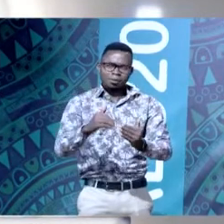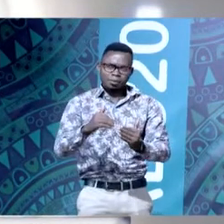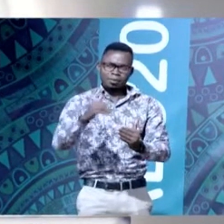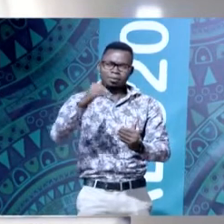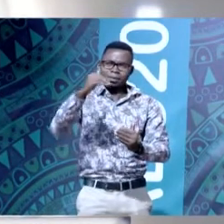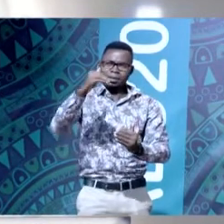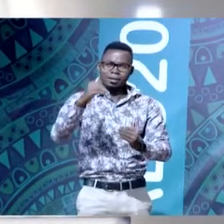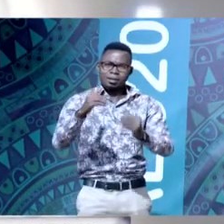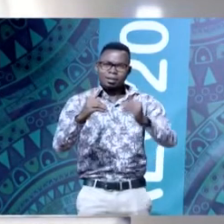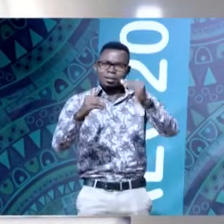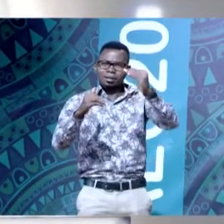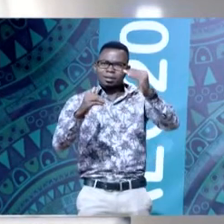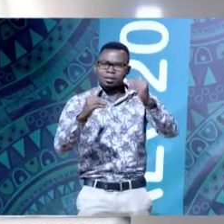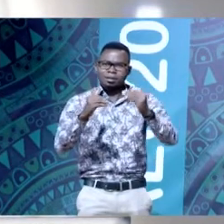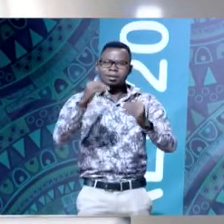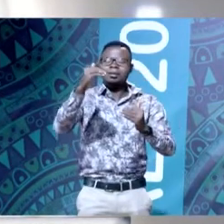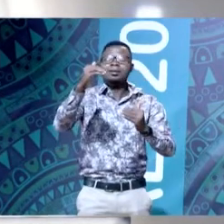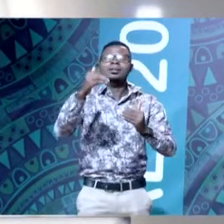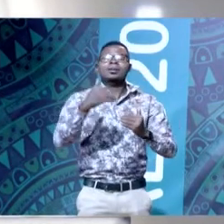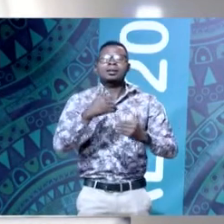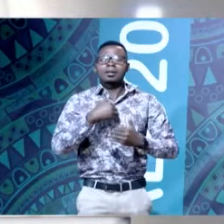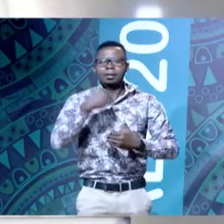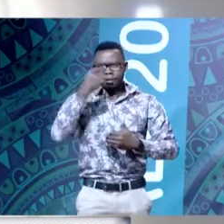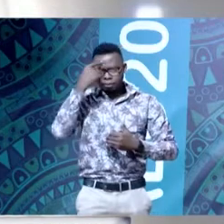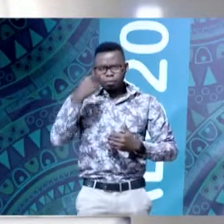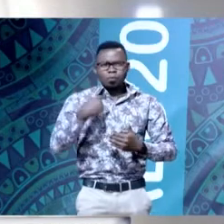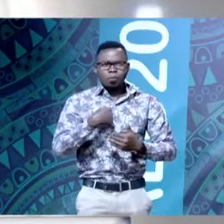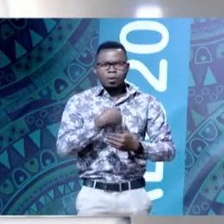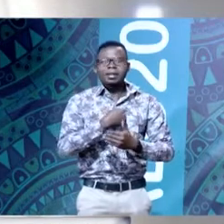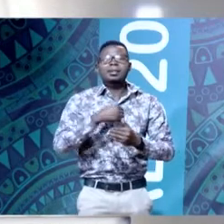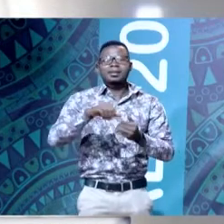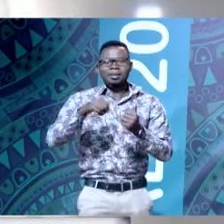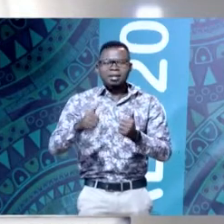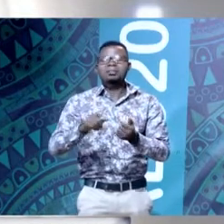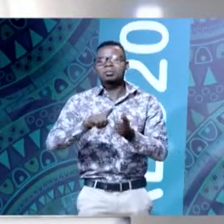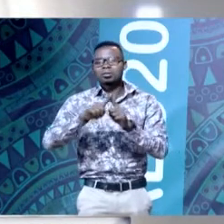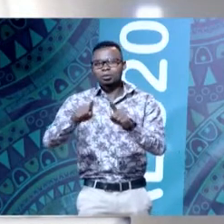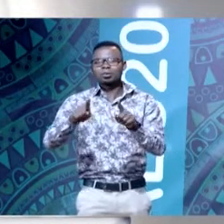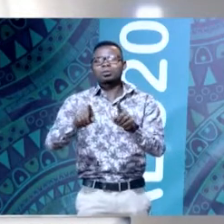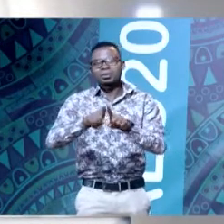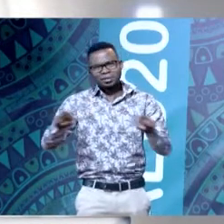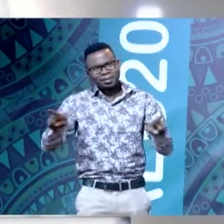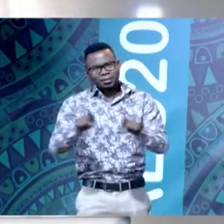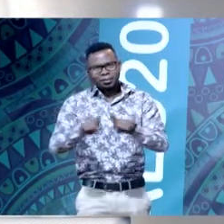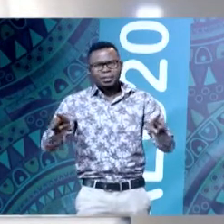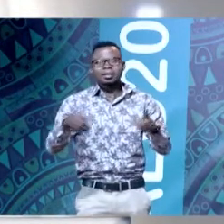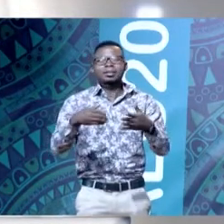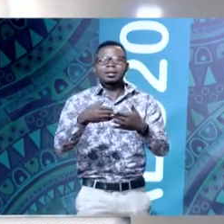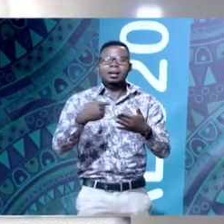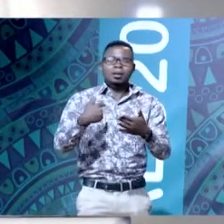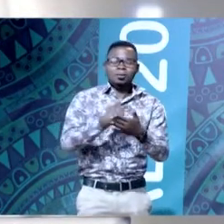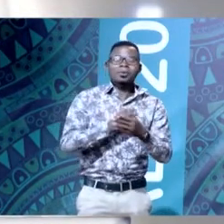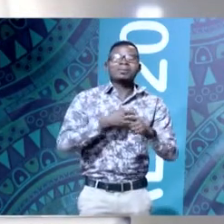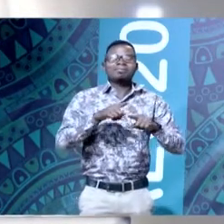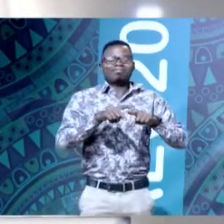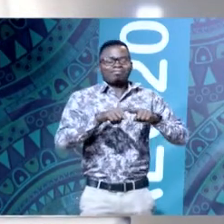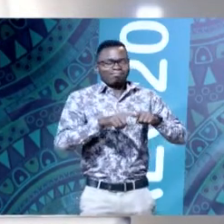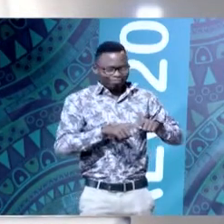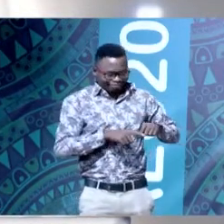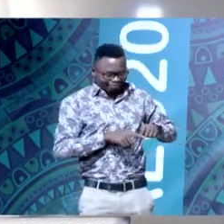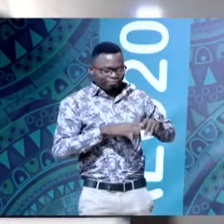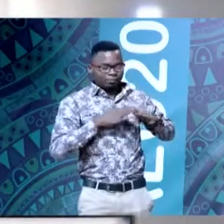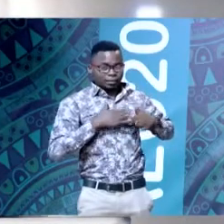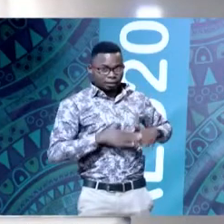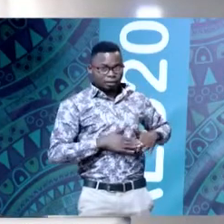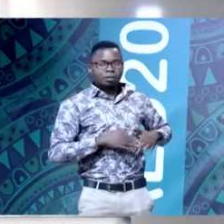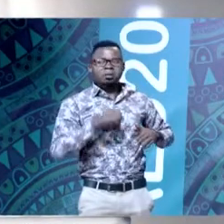this baby, I am sure we can make a difference and we can become a self-reliant continent, a continent